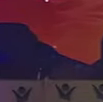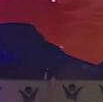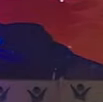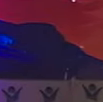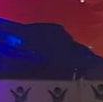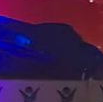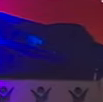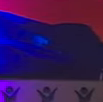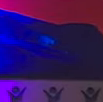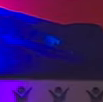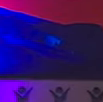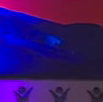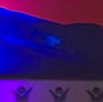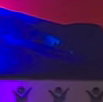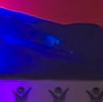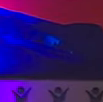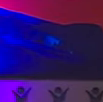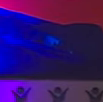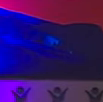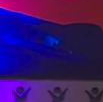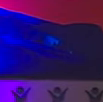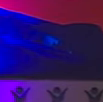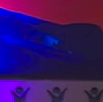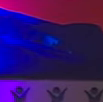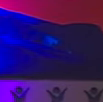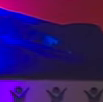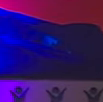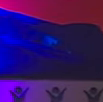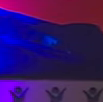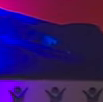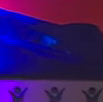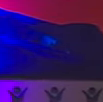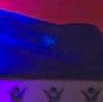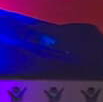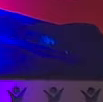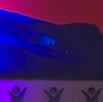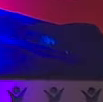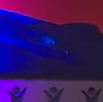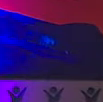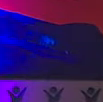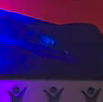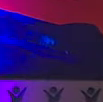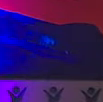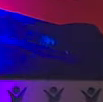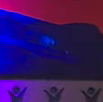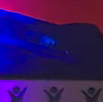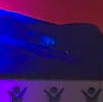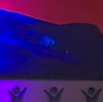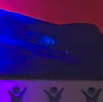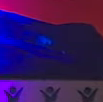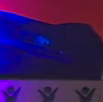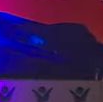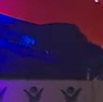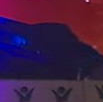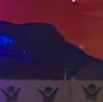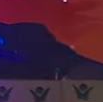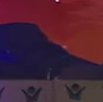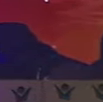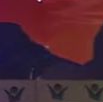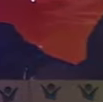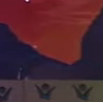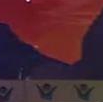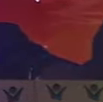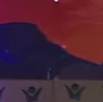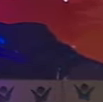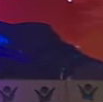marketplace, they find not simply bread, but they find the bread of life in Jesus Christ.